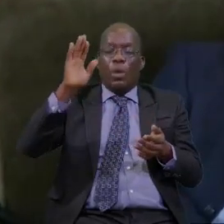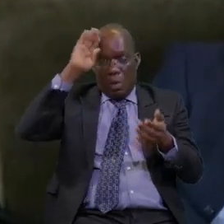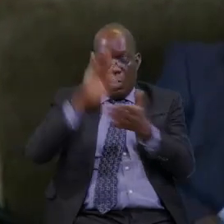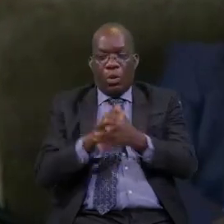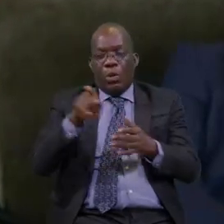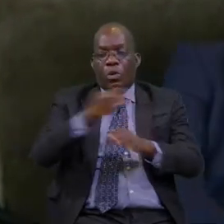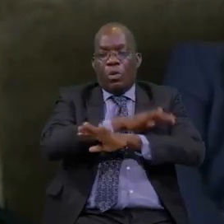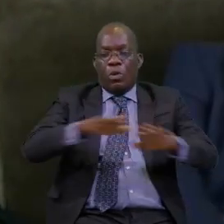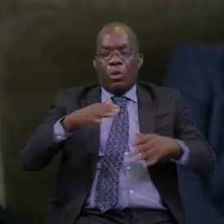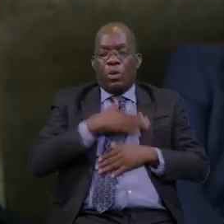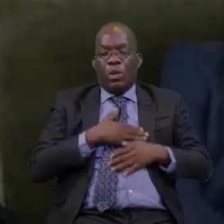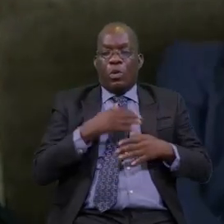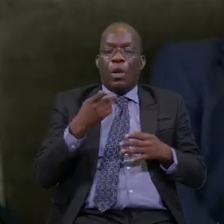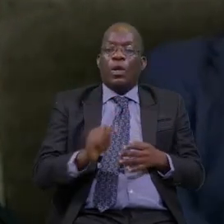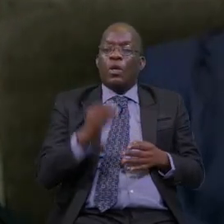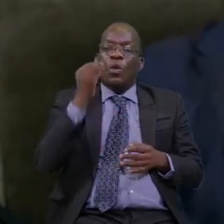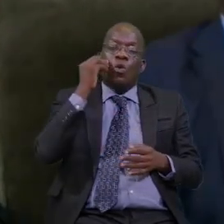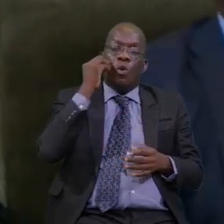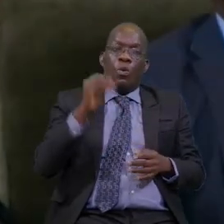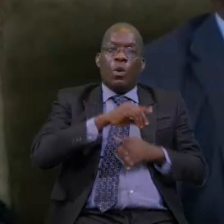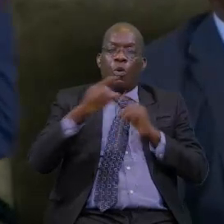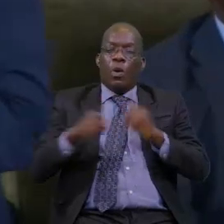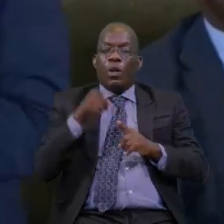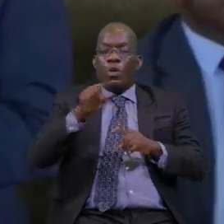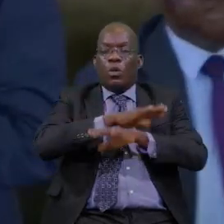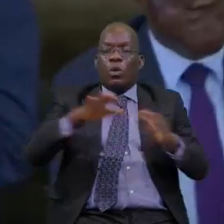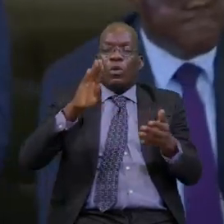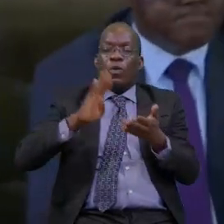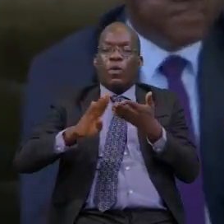the home. When you don't forgive the wife, you don't